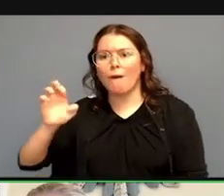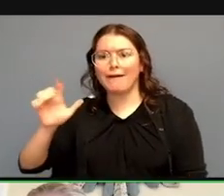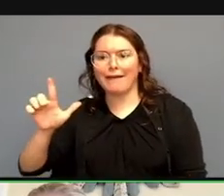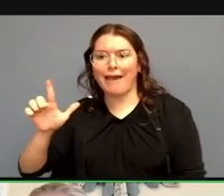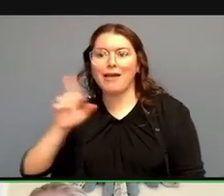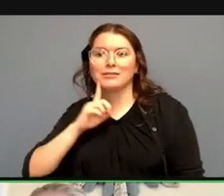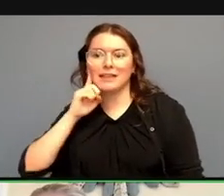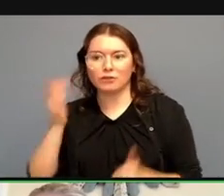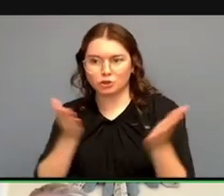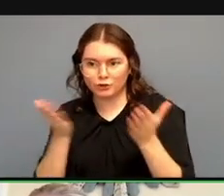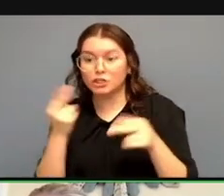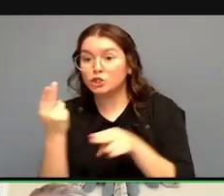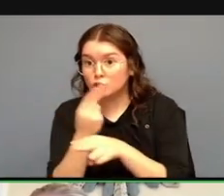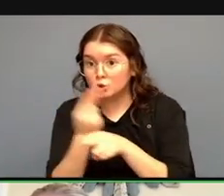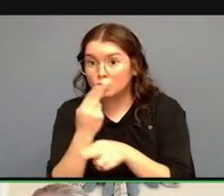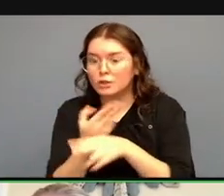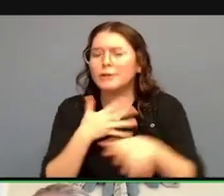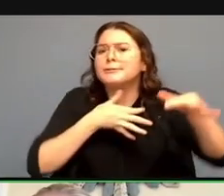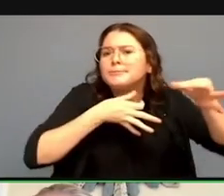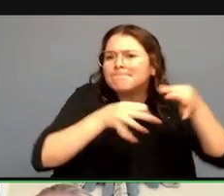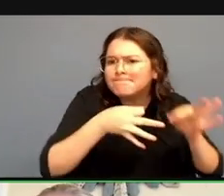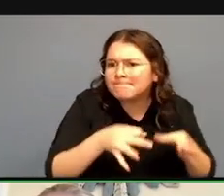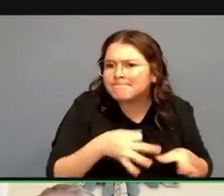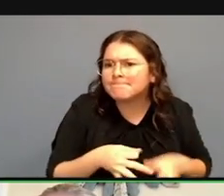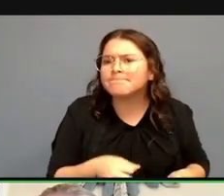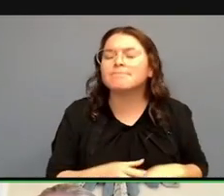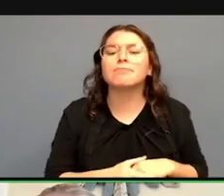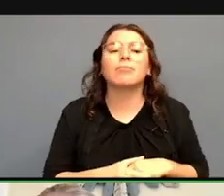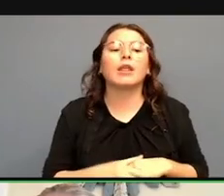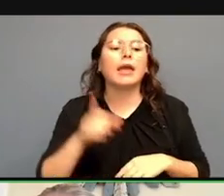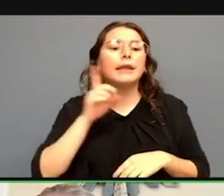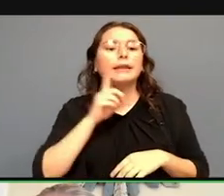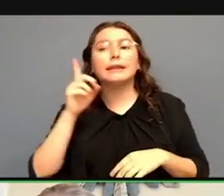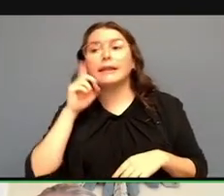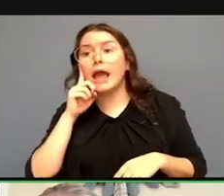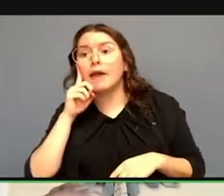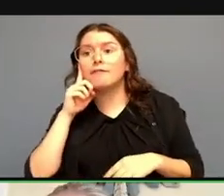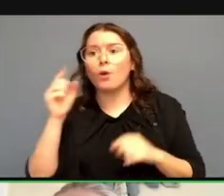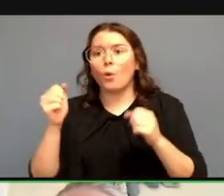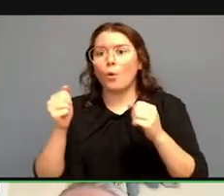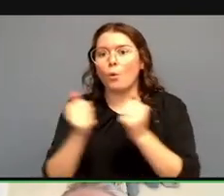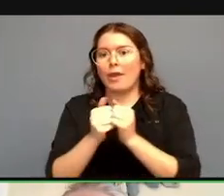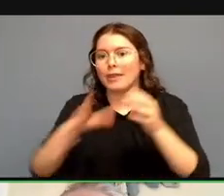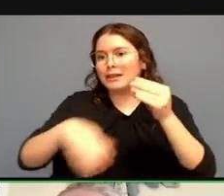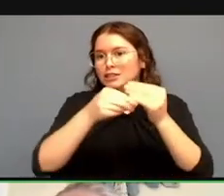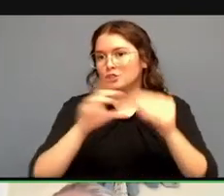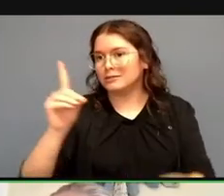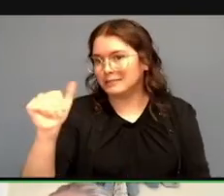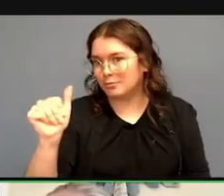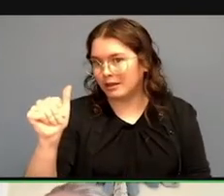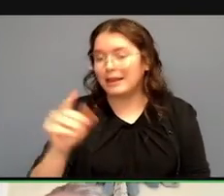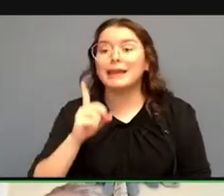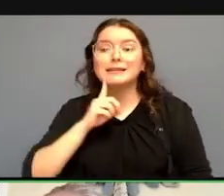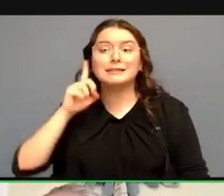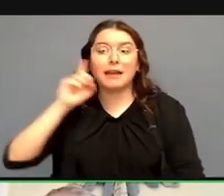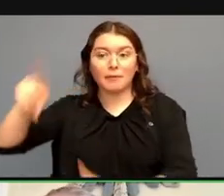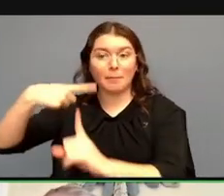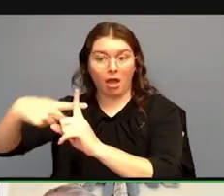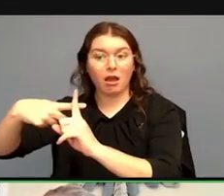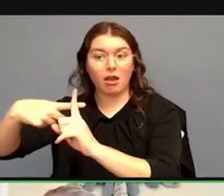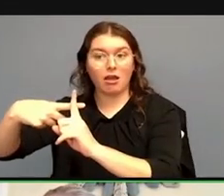Services uses to describe deaf with additional disabilities is deaf